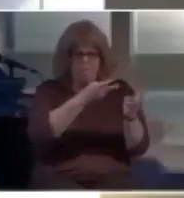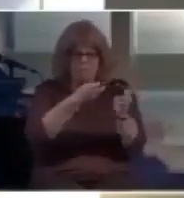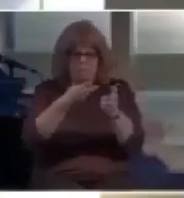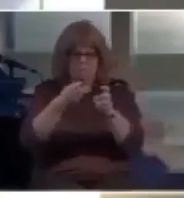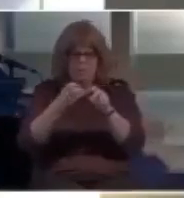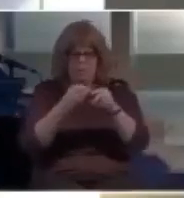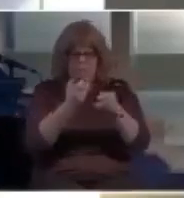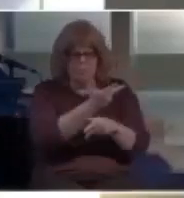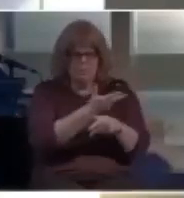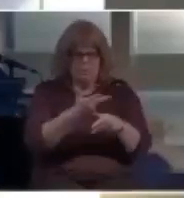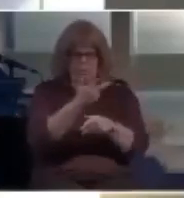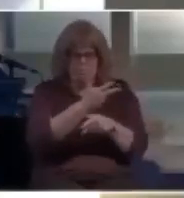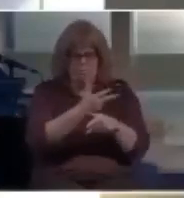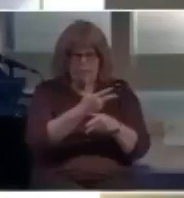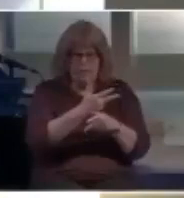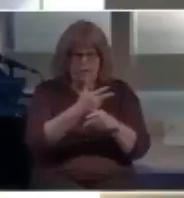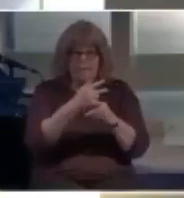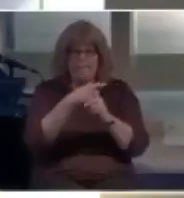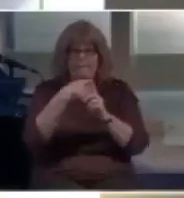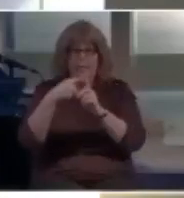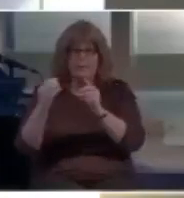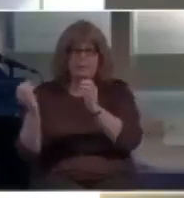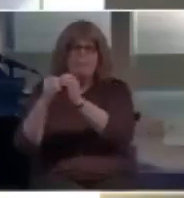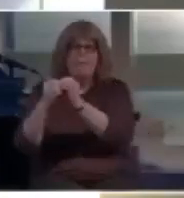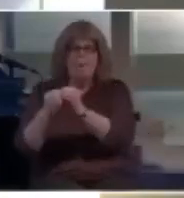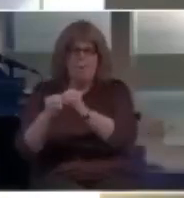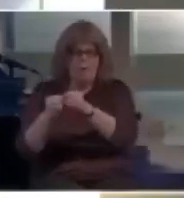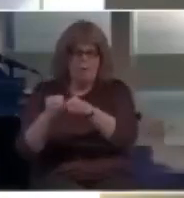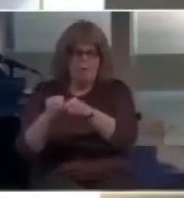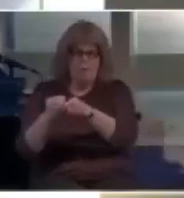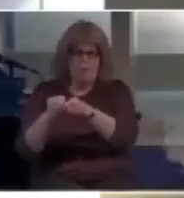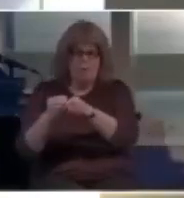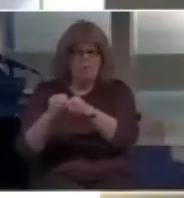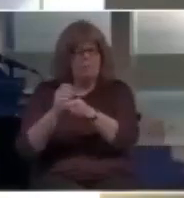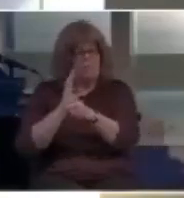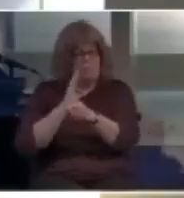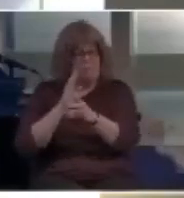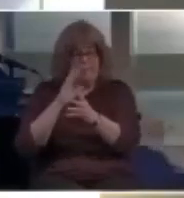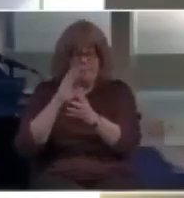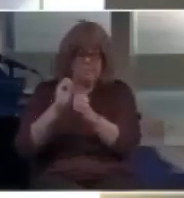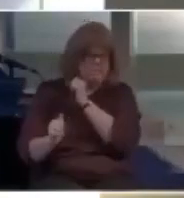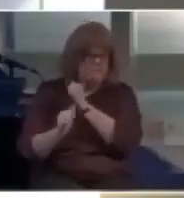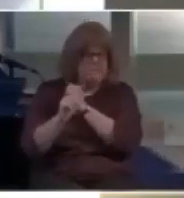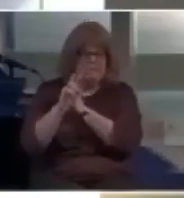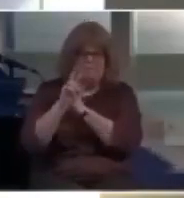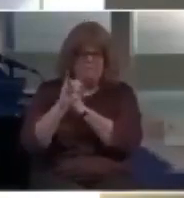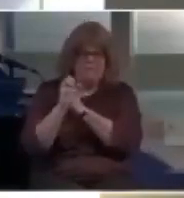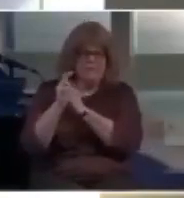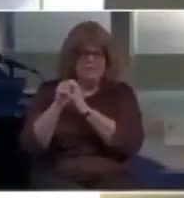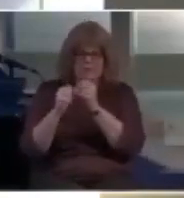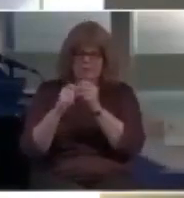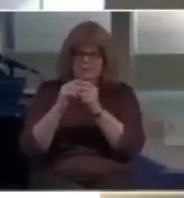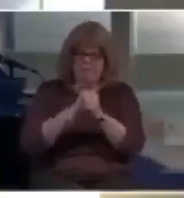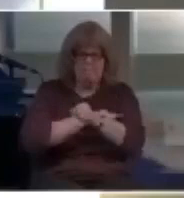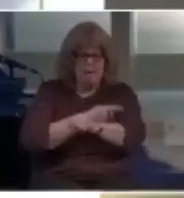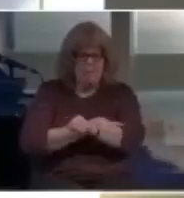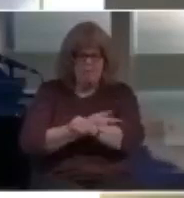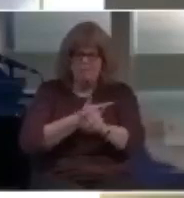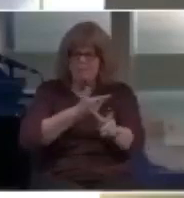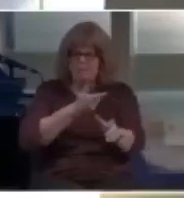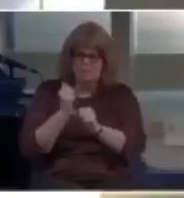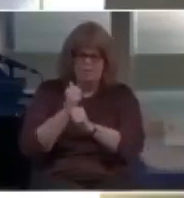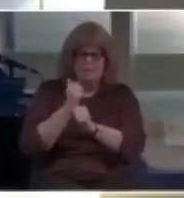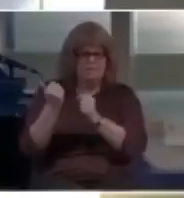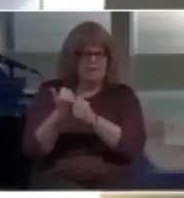of these three kingdoms and more. That it will be vicious, it will be powerful, it will be swift, it will be all